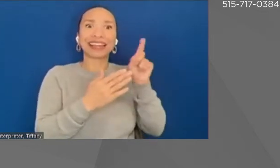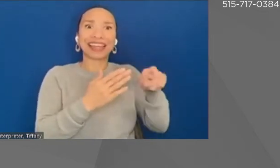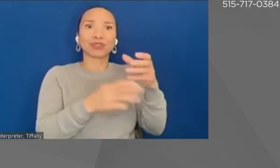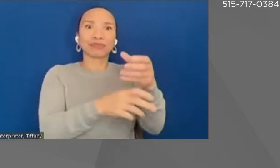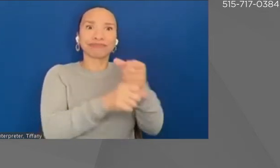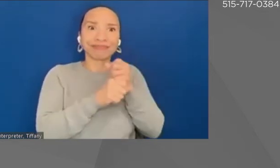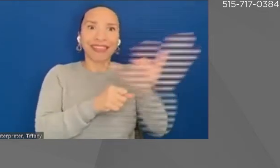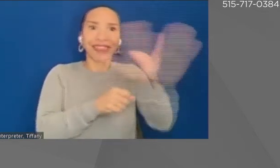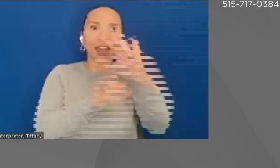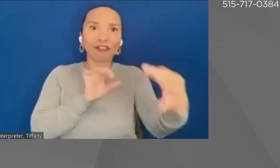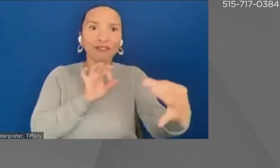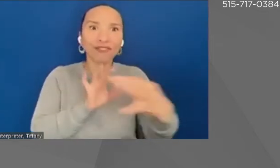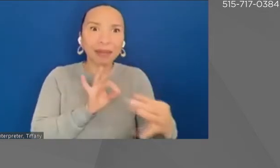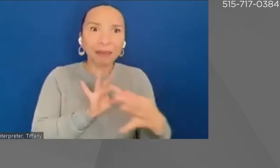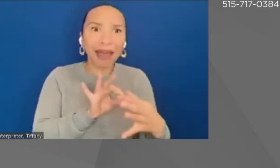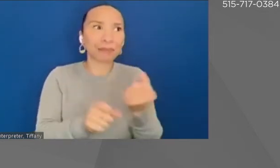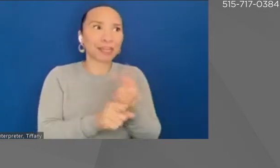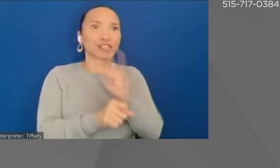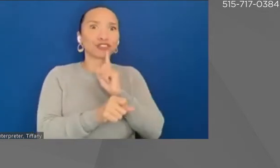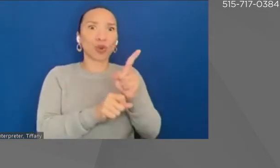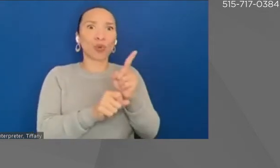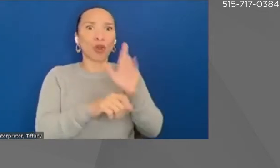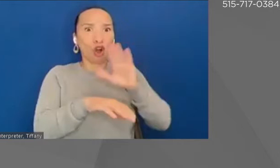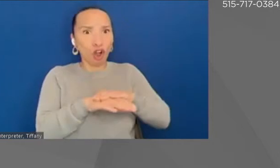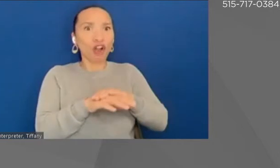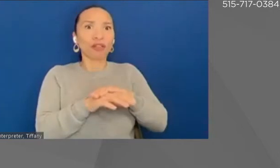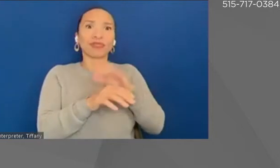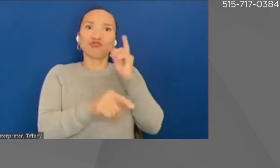sure we're on the right path.